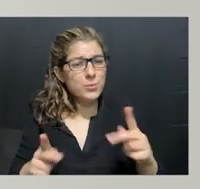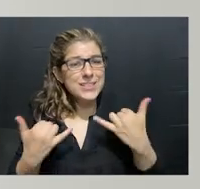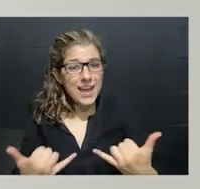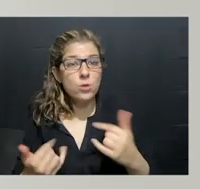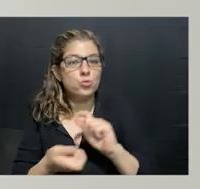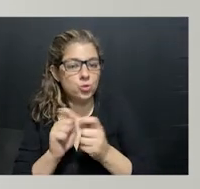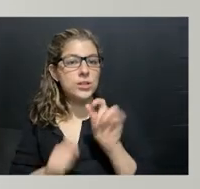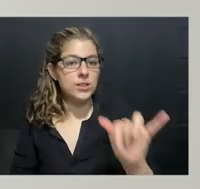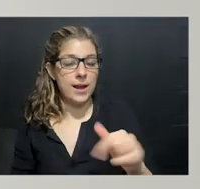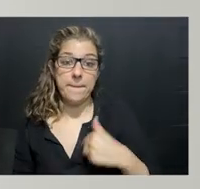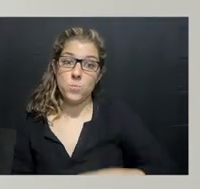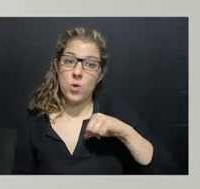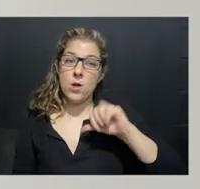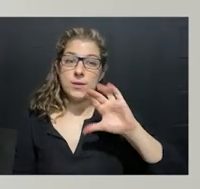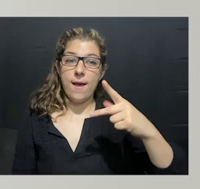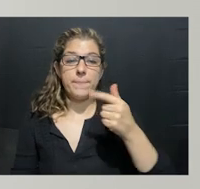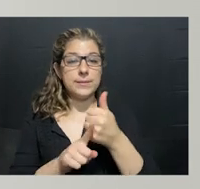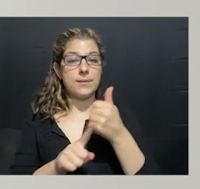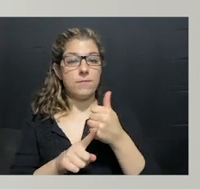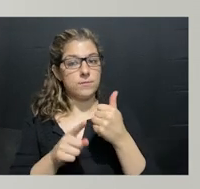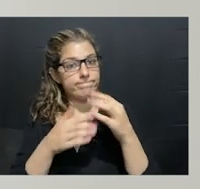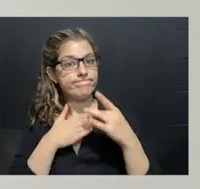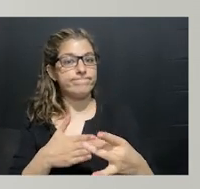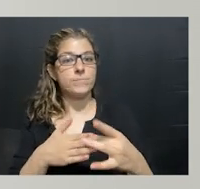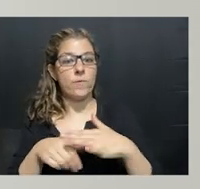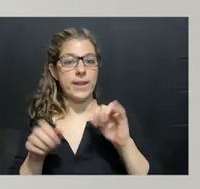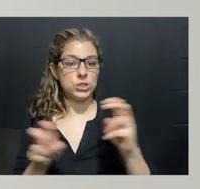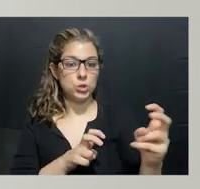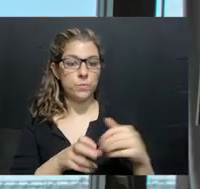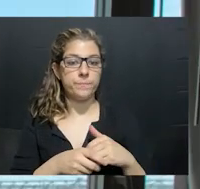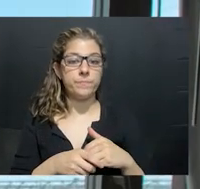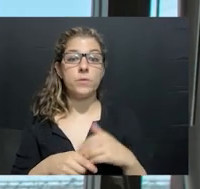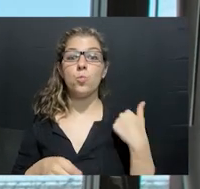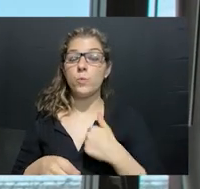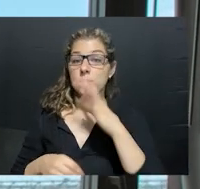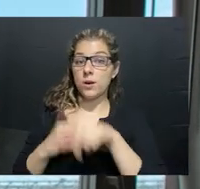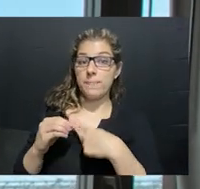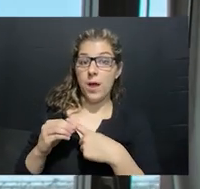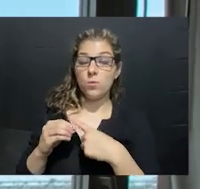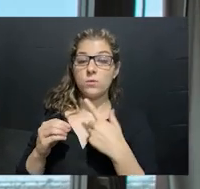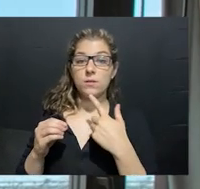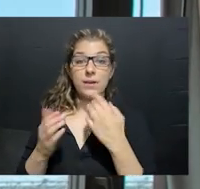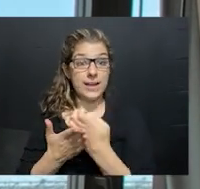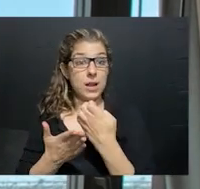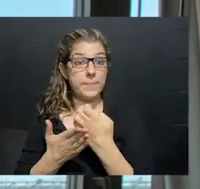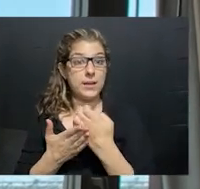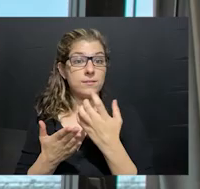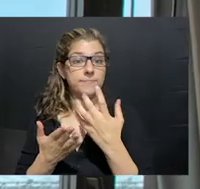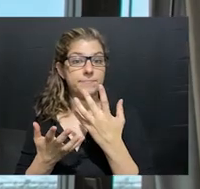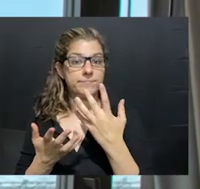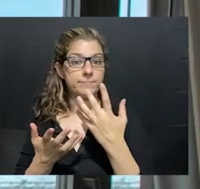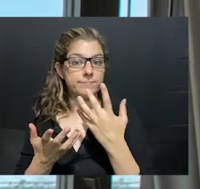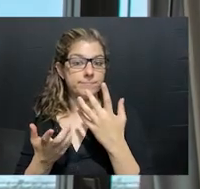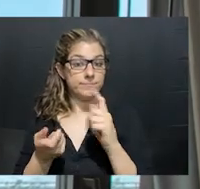to change that. I'm proud that CAP has been at the fore of leading on this issue. We talked about the great economic dislocations